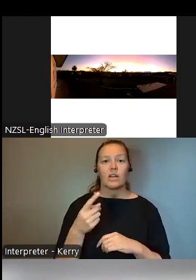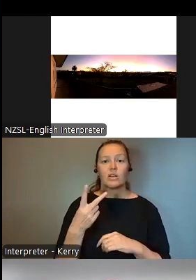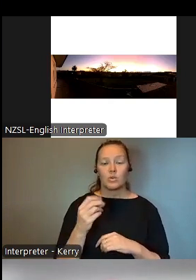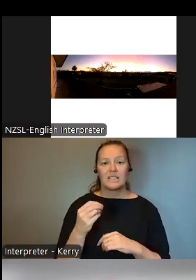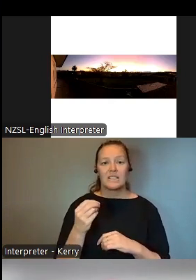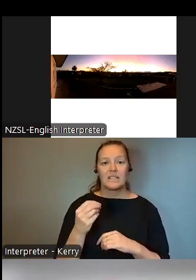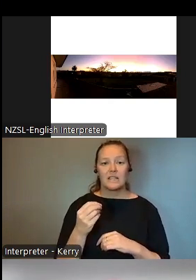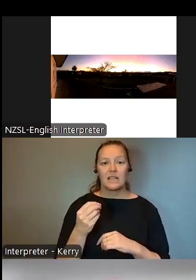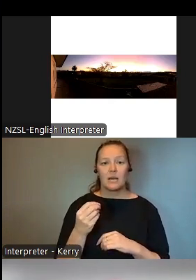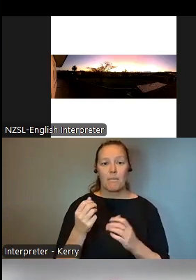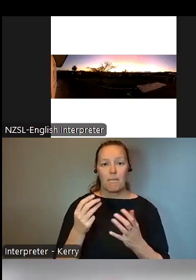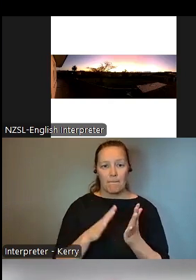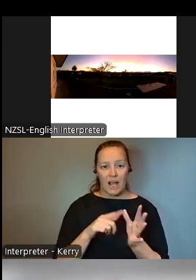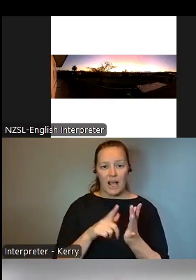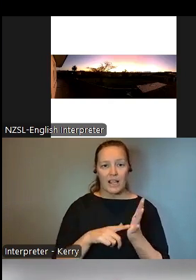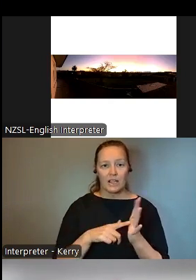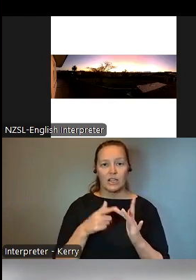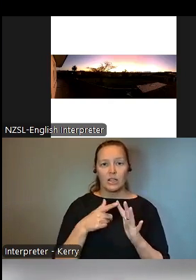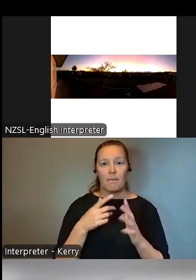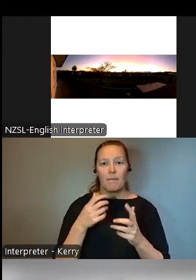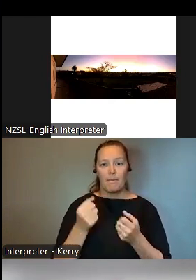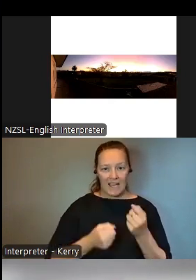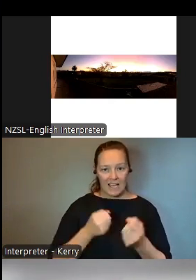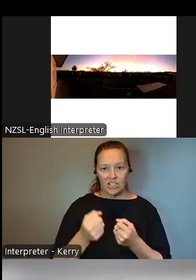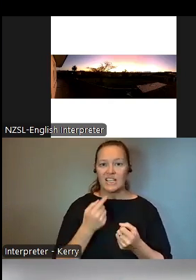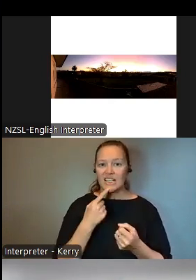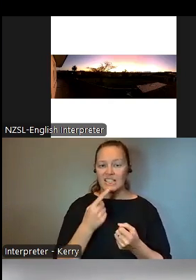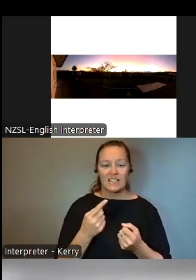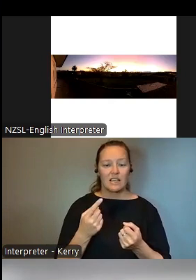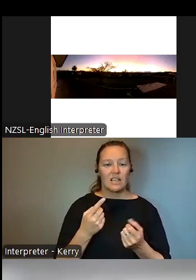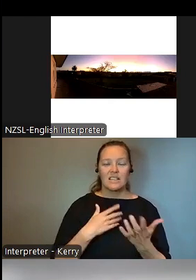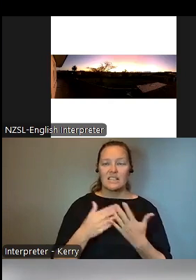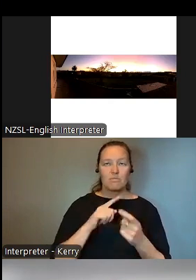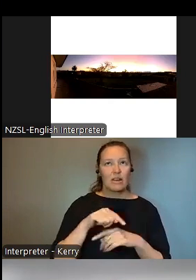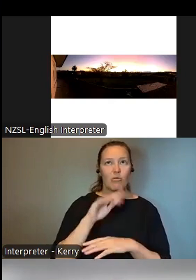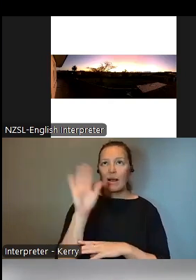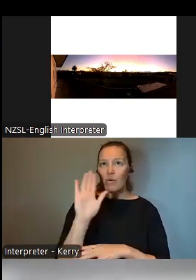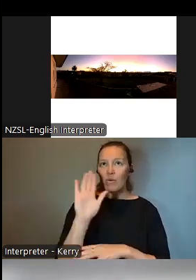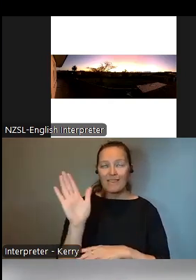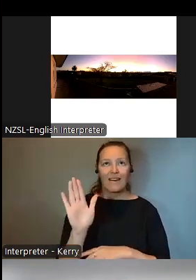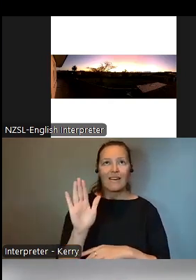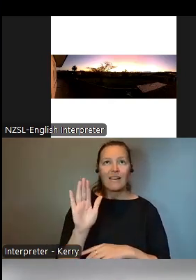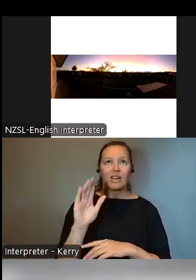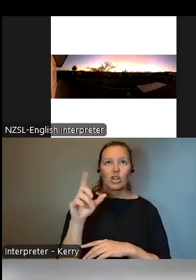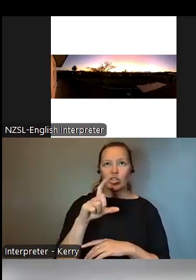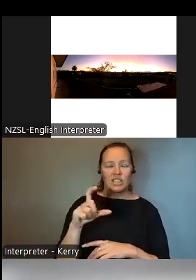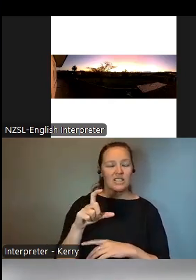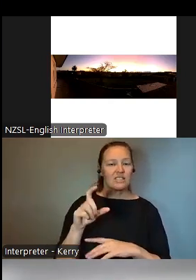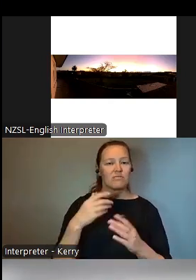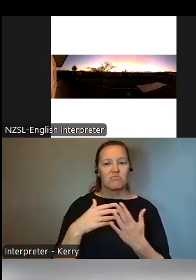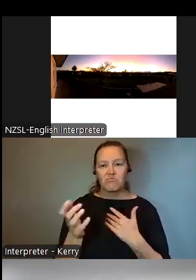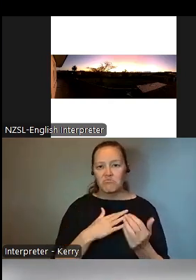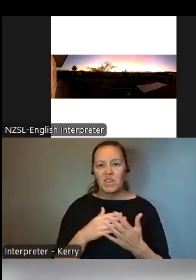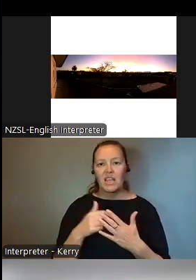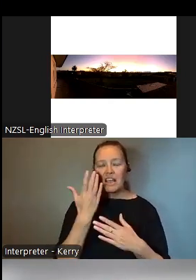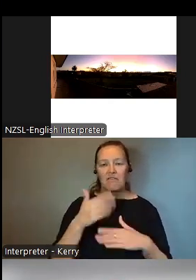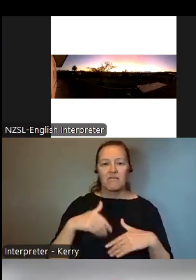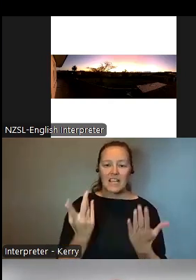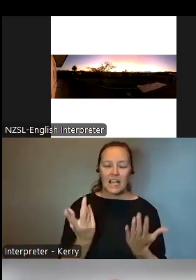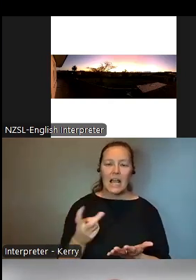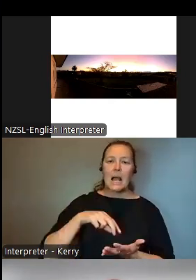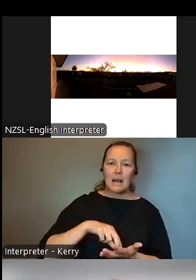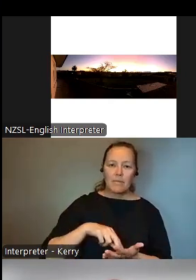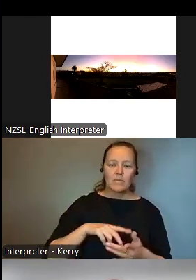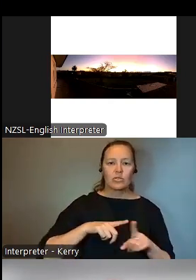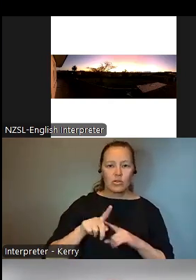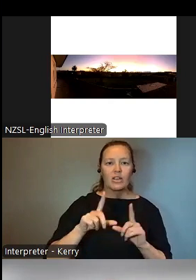was successful, his belief that regardless of the weather, regardless of the conditions, every day that they got up, they would try to make